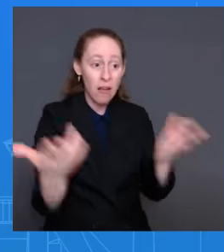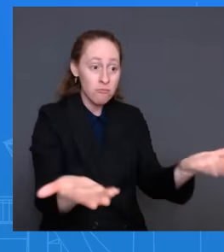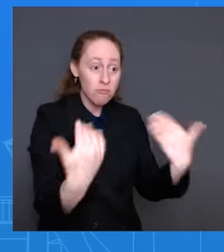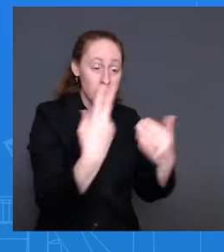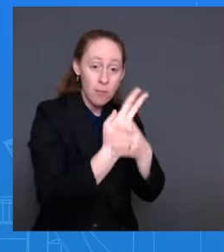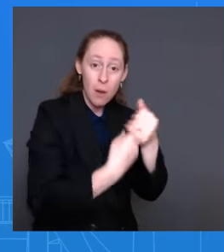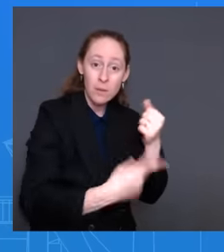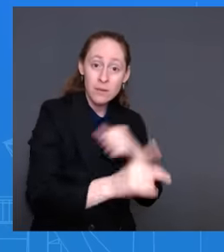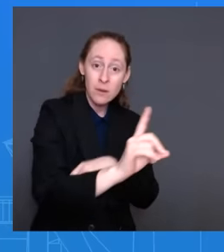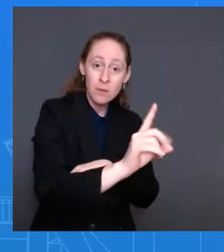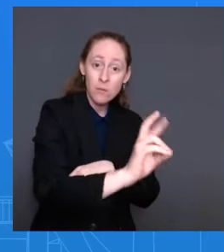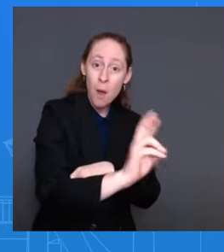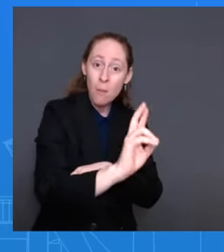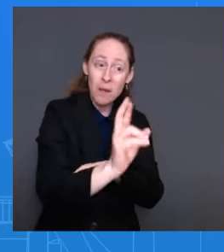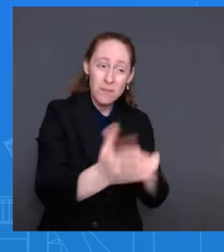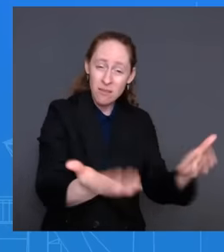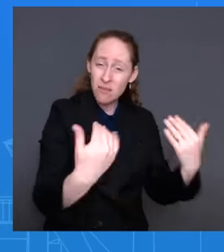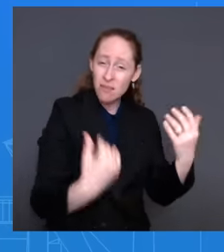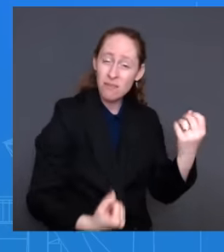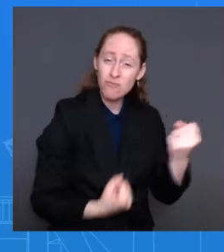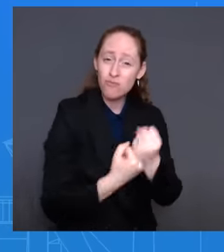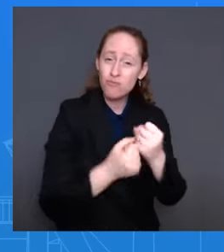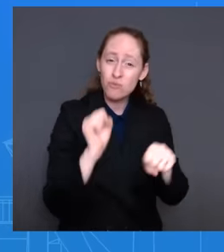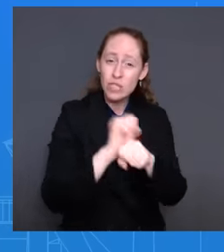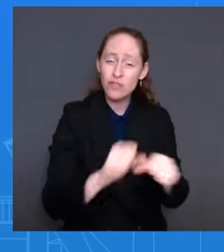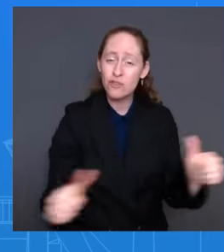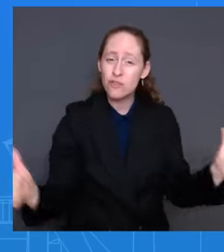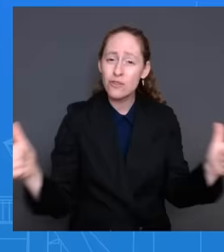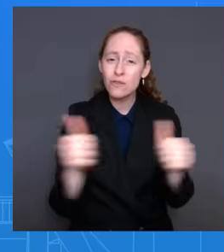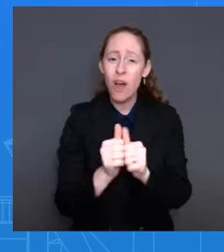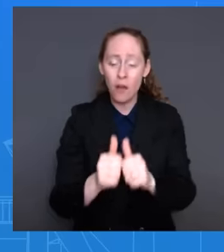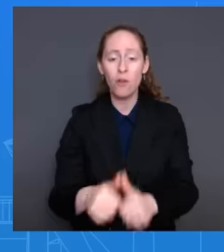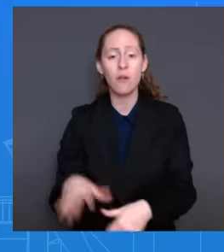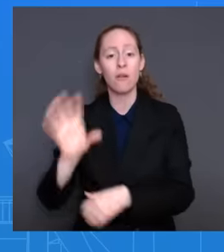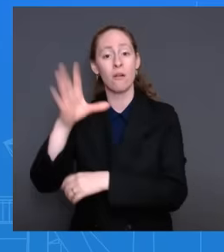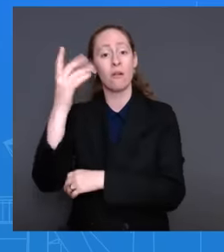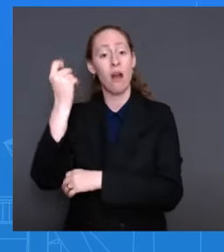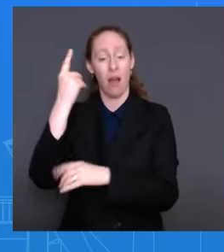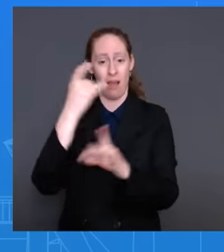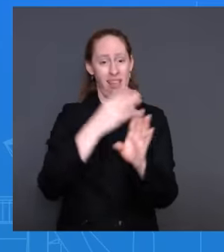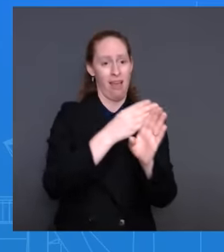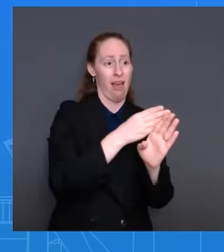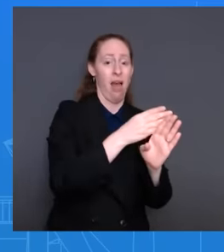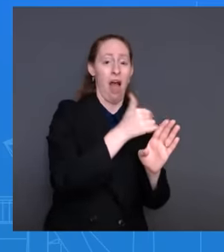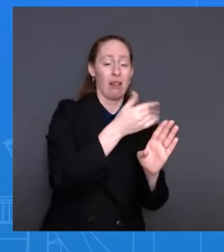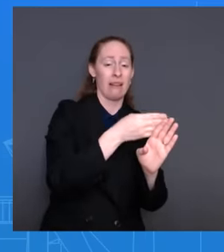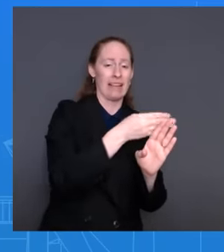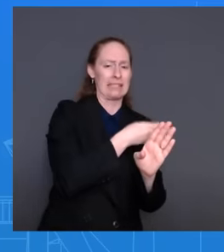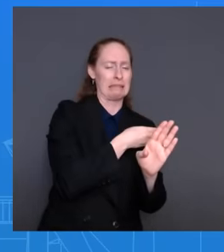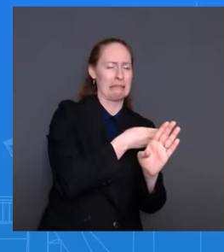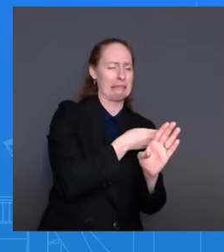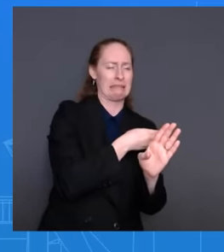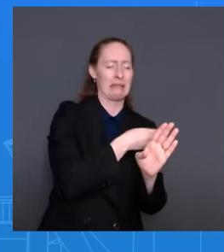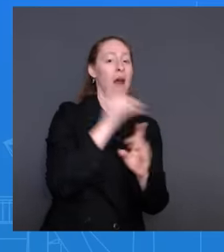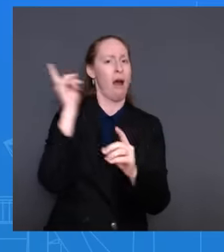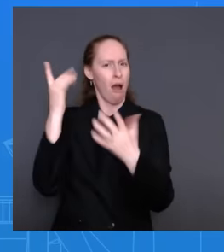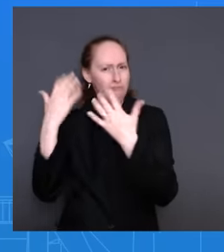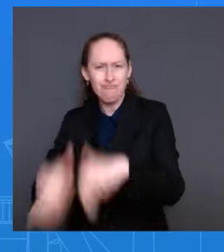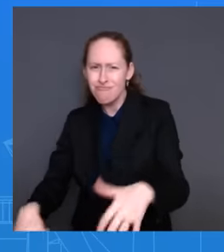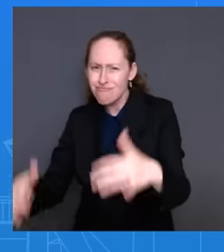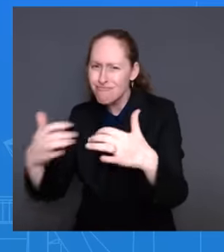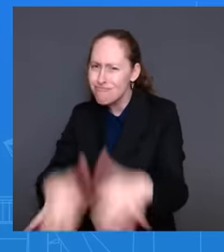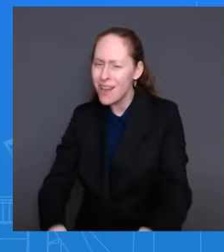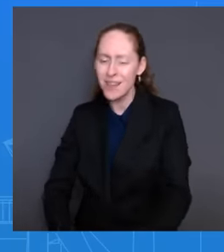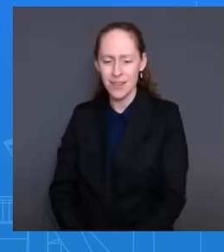his approach and others, and that's important for the American people to understand as well. What is the expectation today as you advise the president, or his expectation about